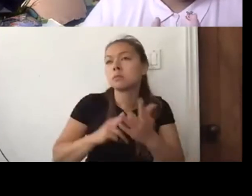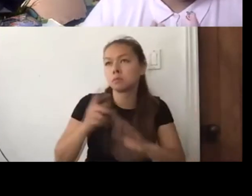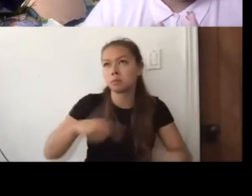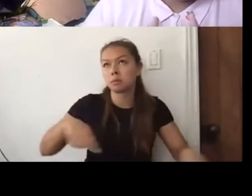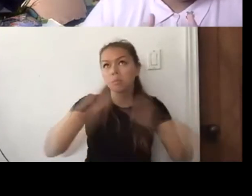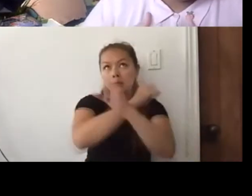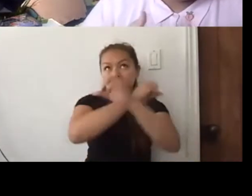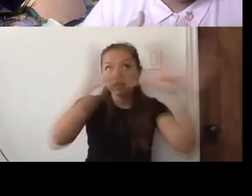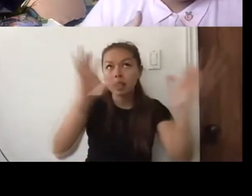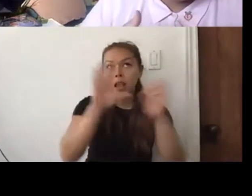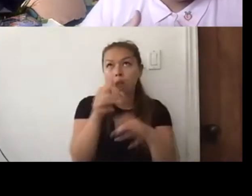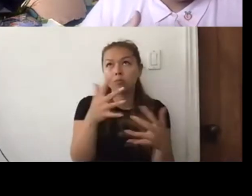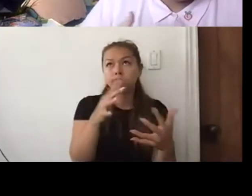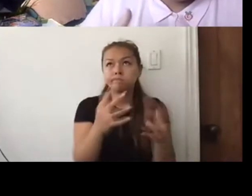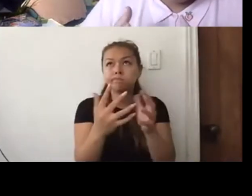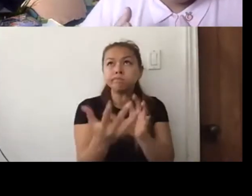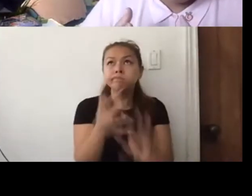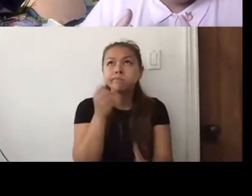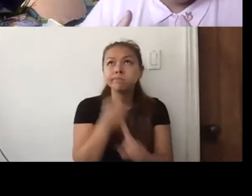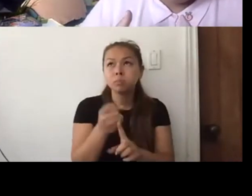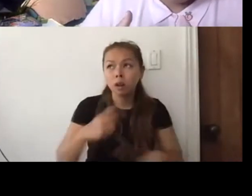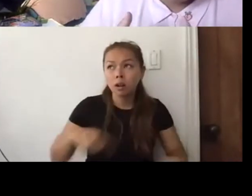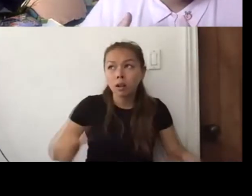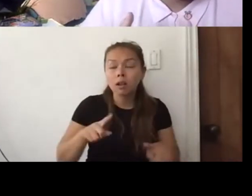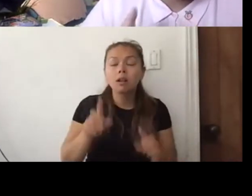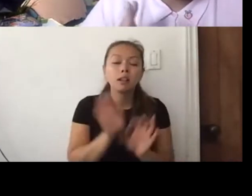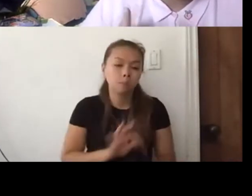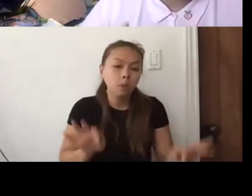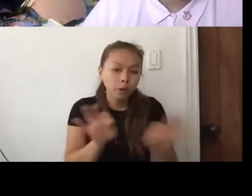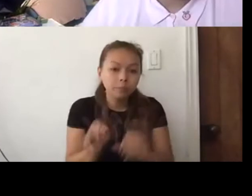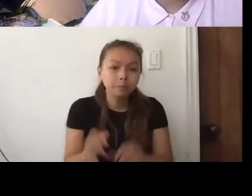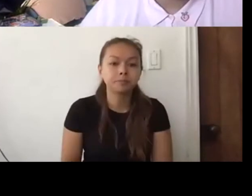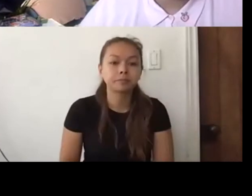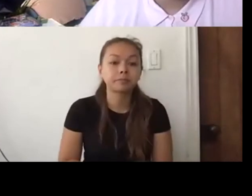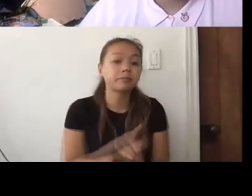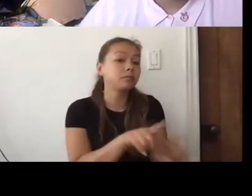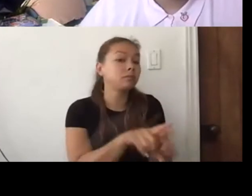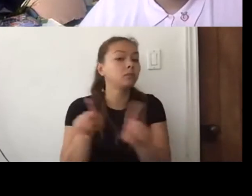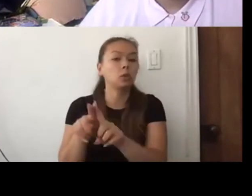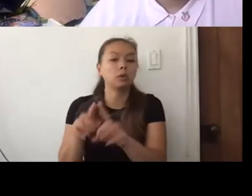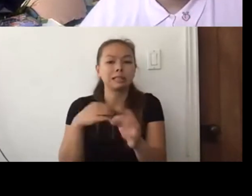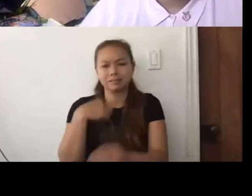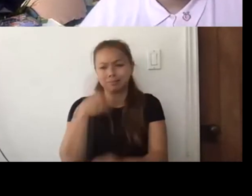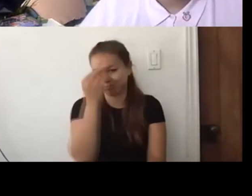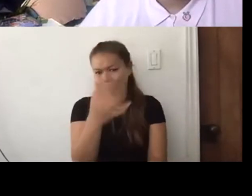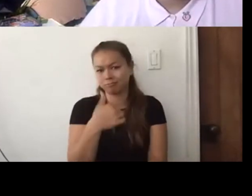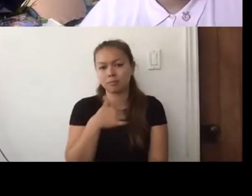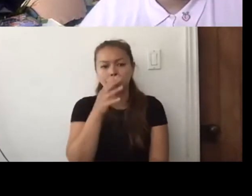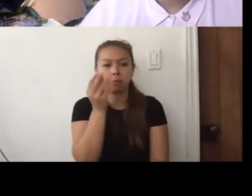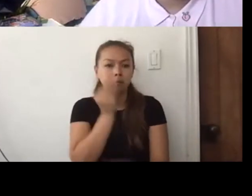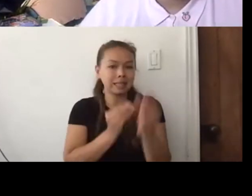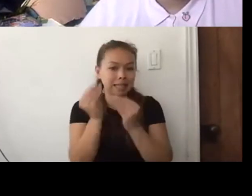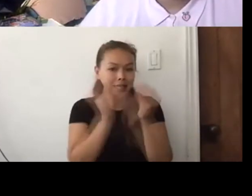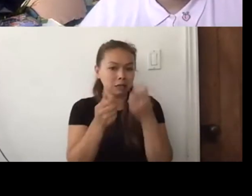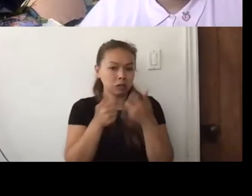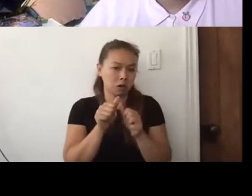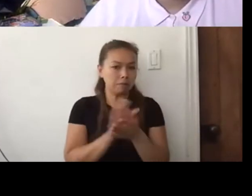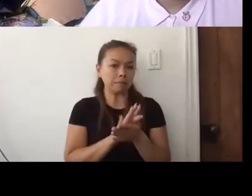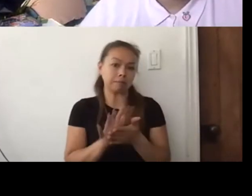Thank you. Also, I'm going to be eating, so I really hope that nobody gets distracted by it. I'm going to try to be as polite as possible.